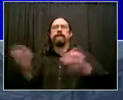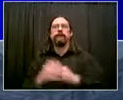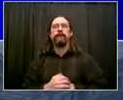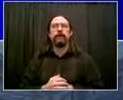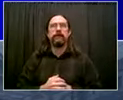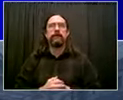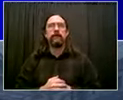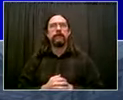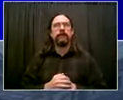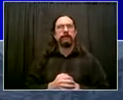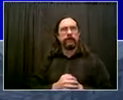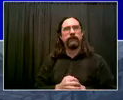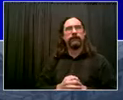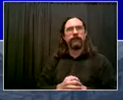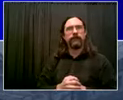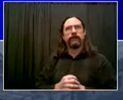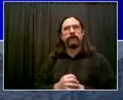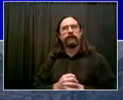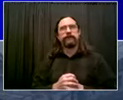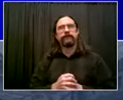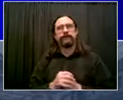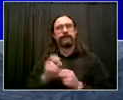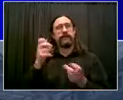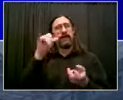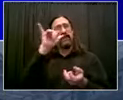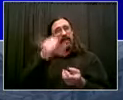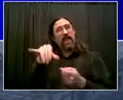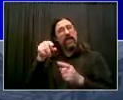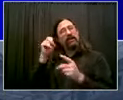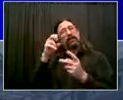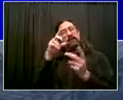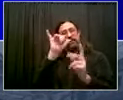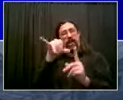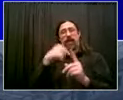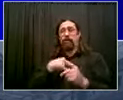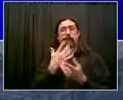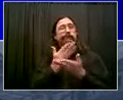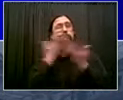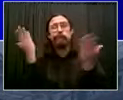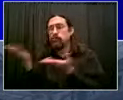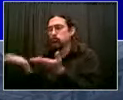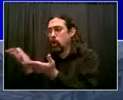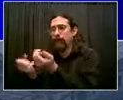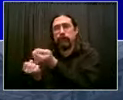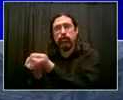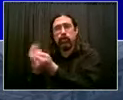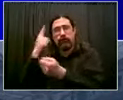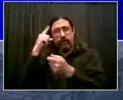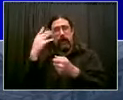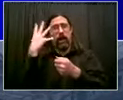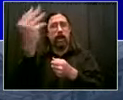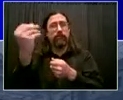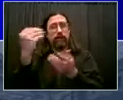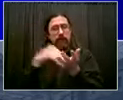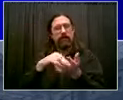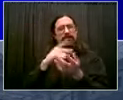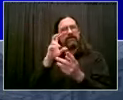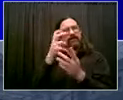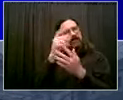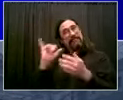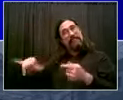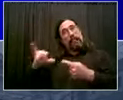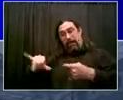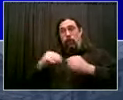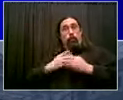The sad reality is that the state government dumps state prisoners,